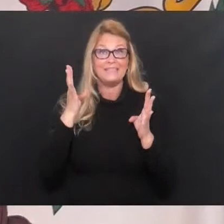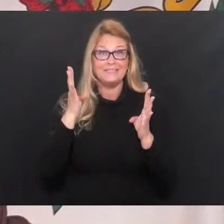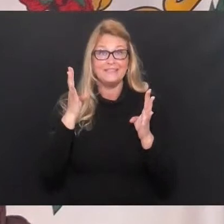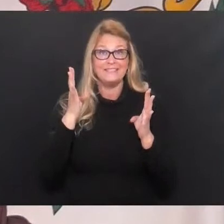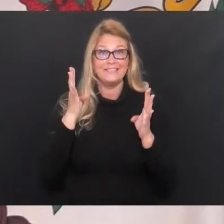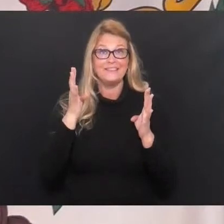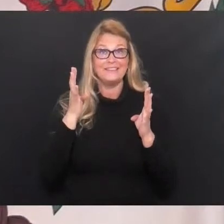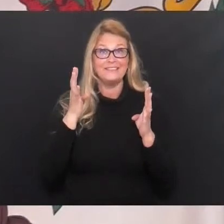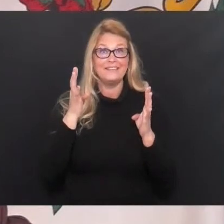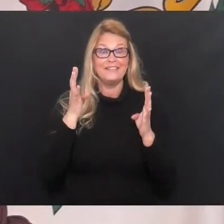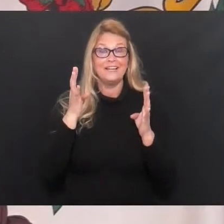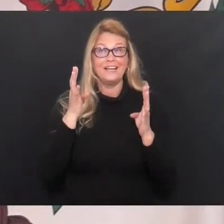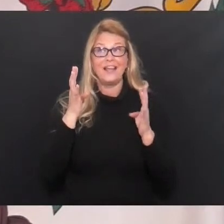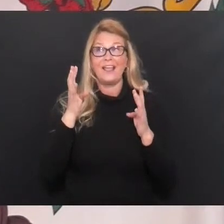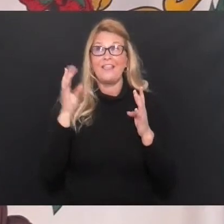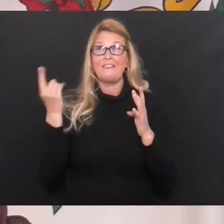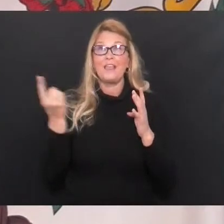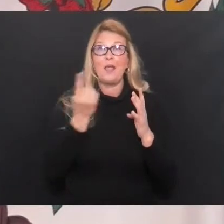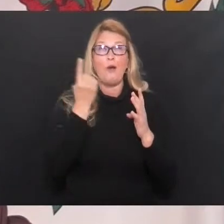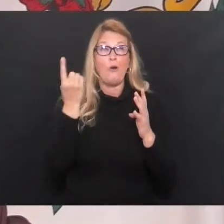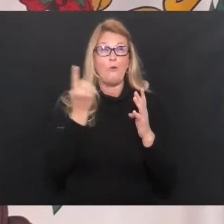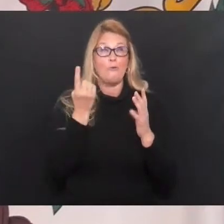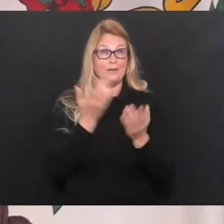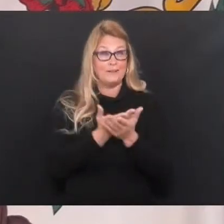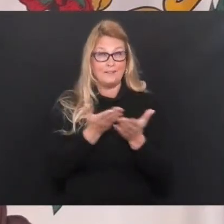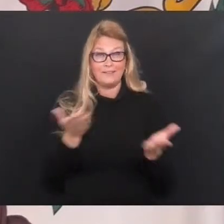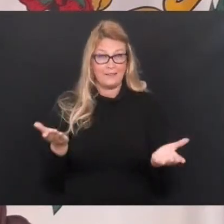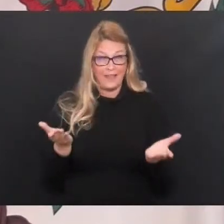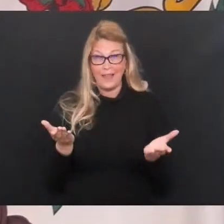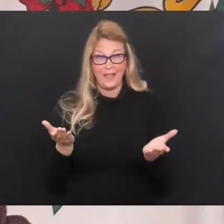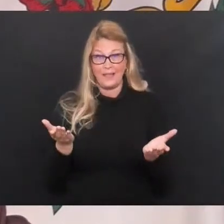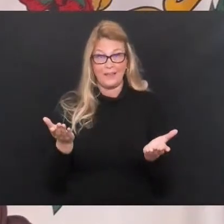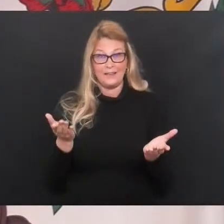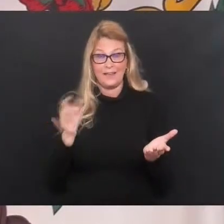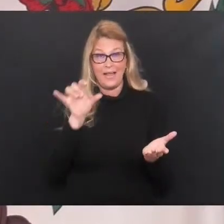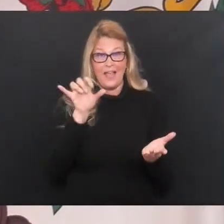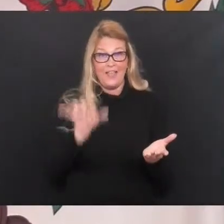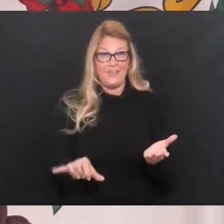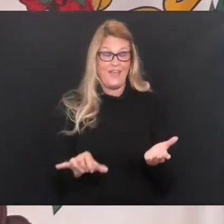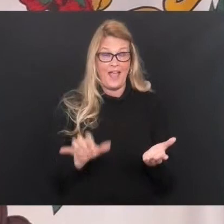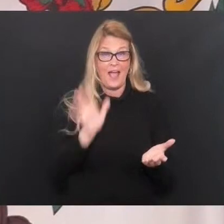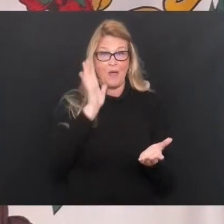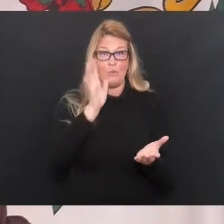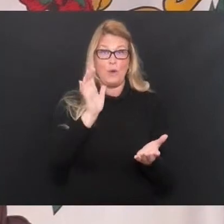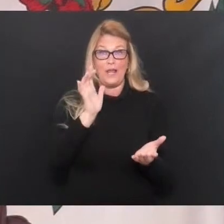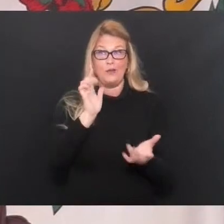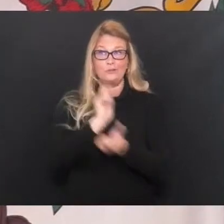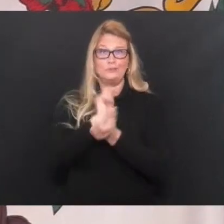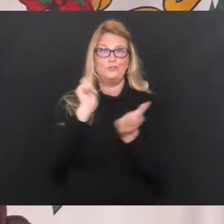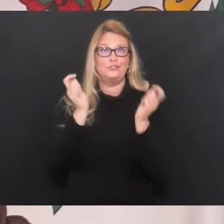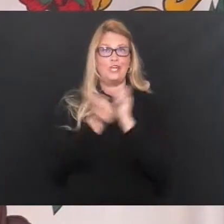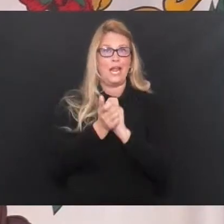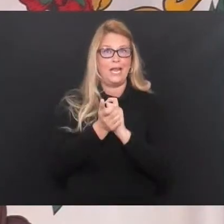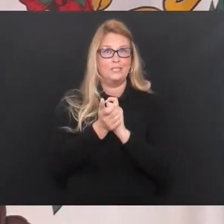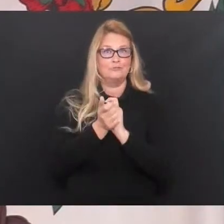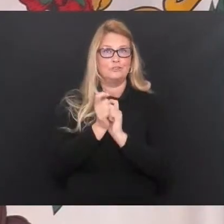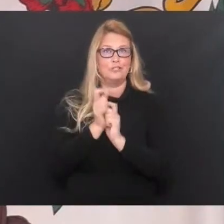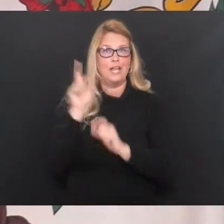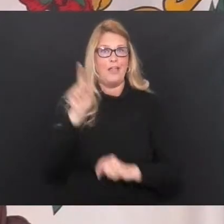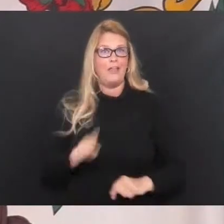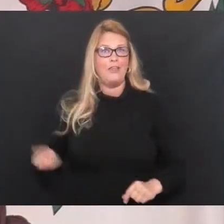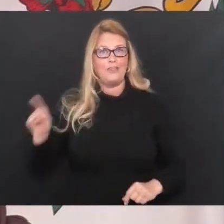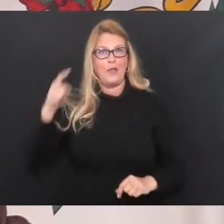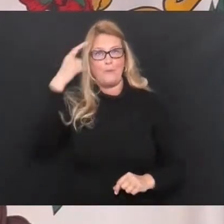that the only thing that is going to snap us into reality is the